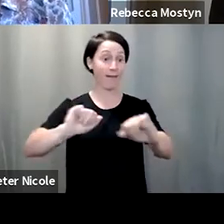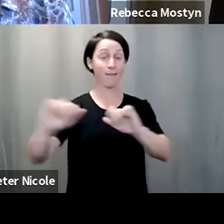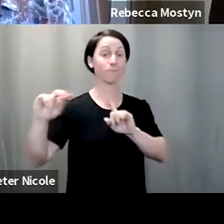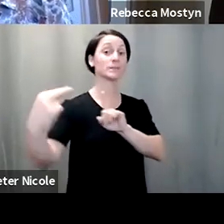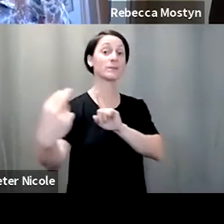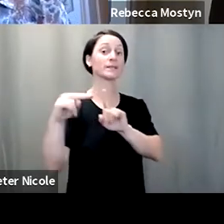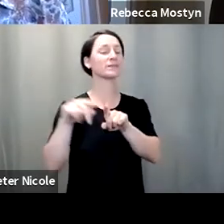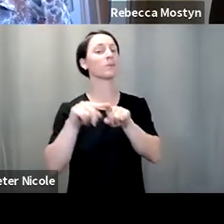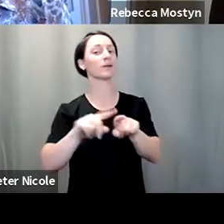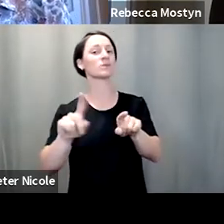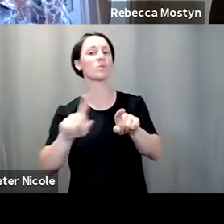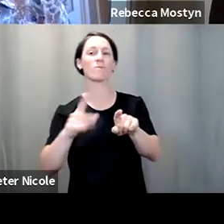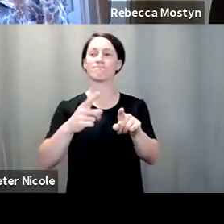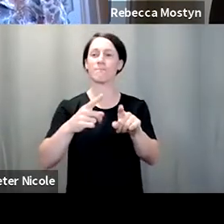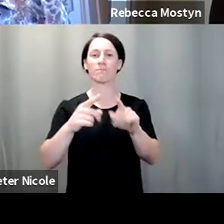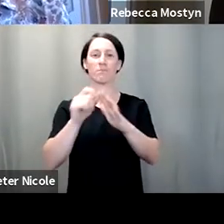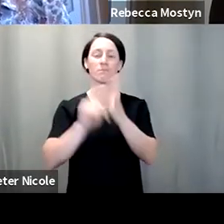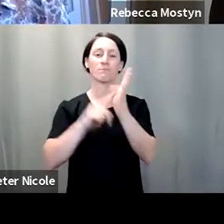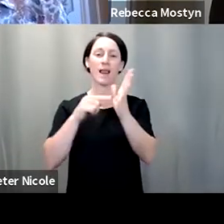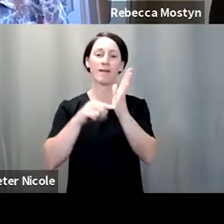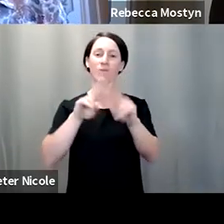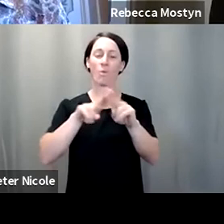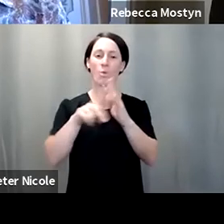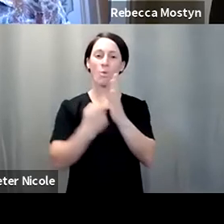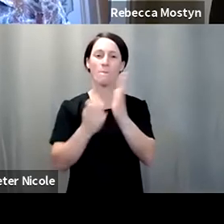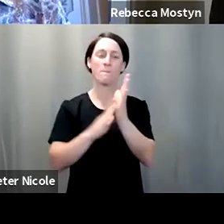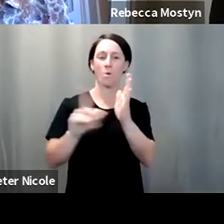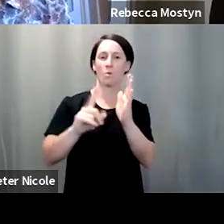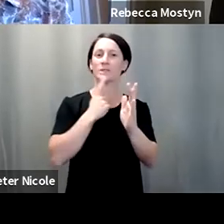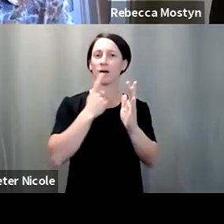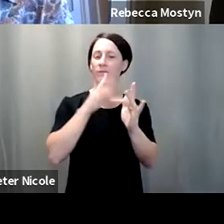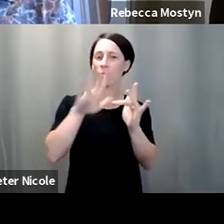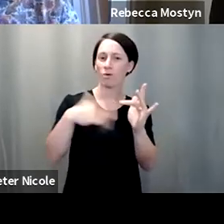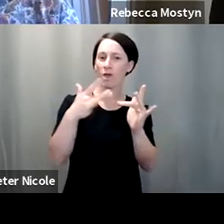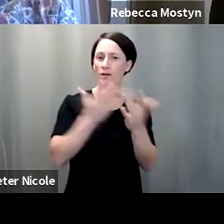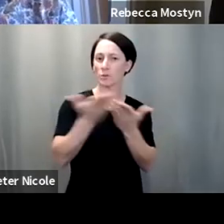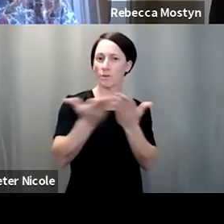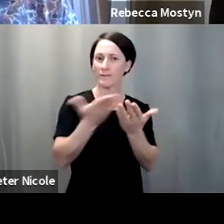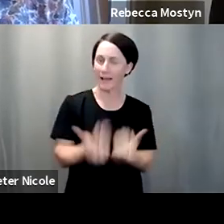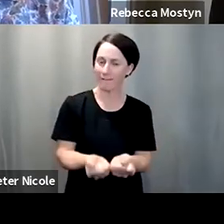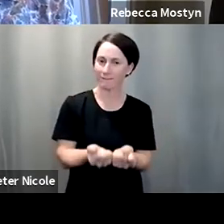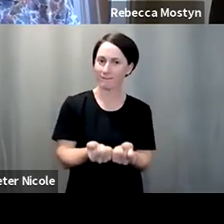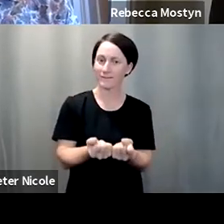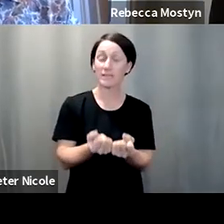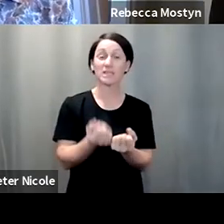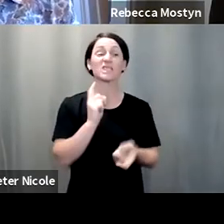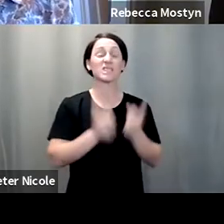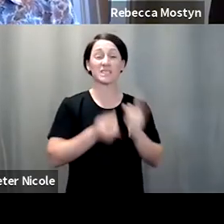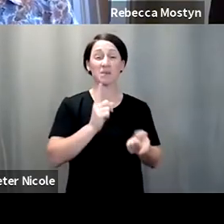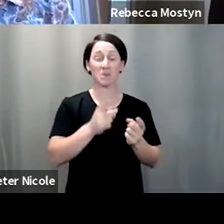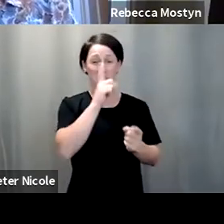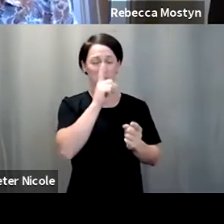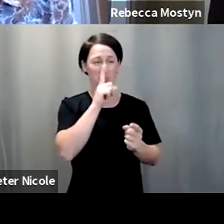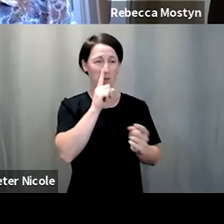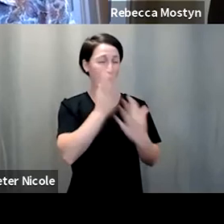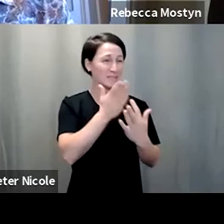on and exactly who's presenting it. A lot of things are kind of meaningless to an audience. And so if we can collaborate, I think it's going to be